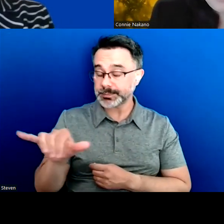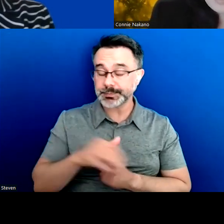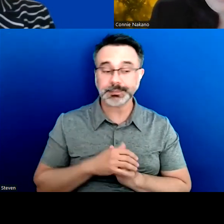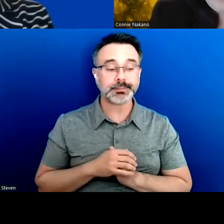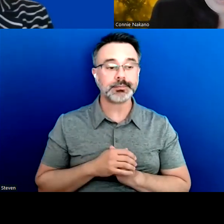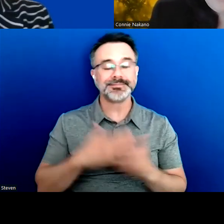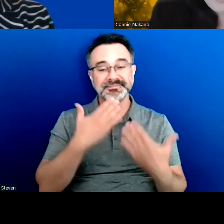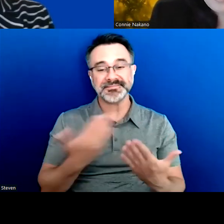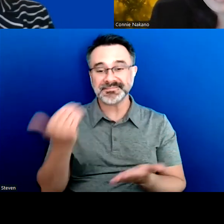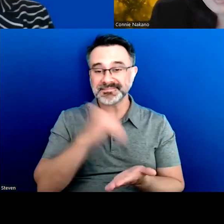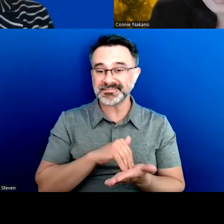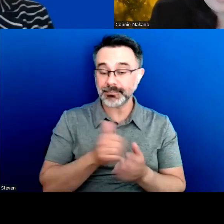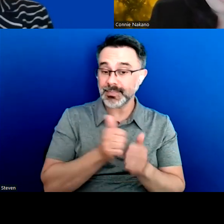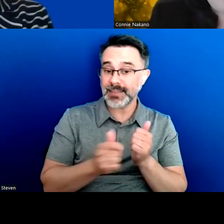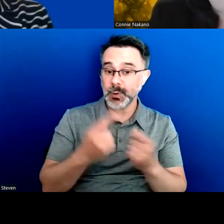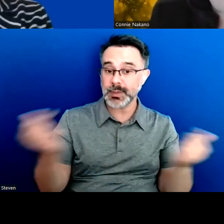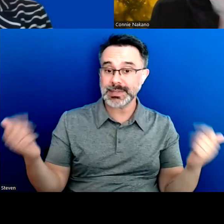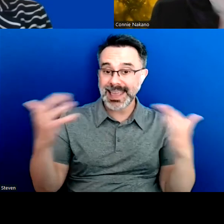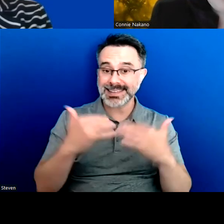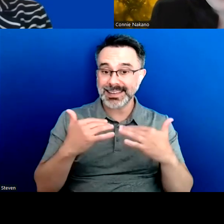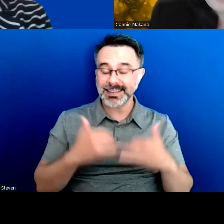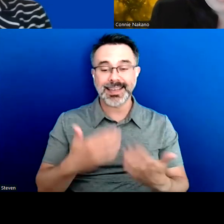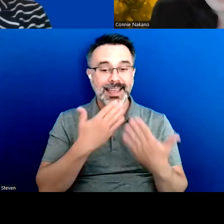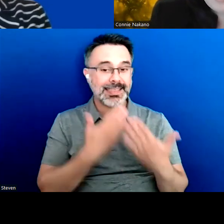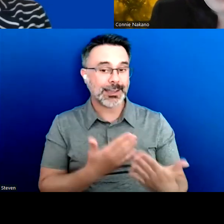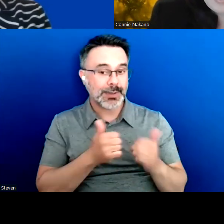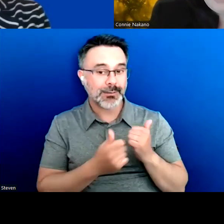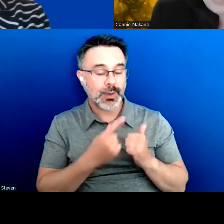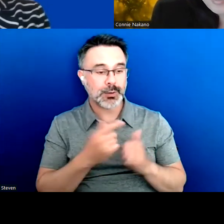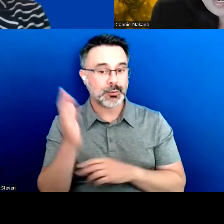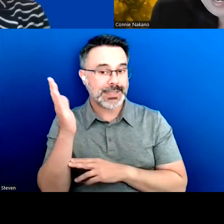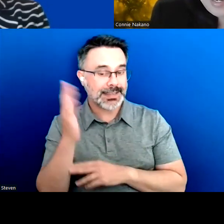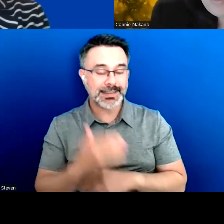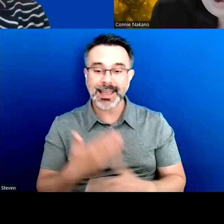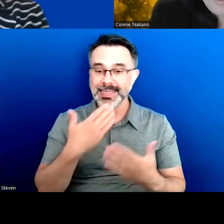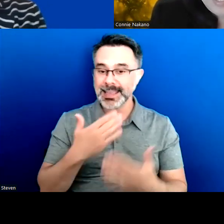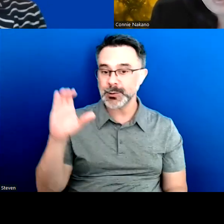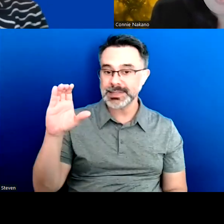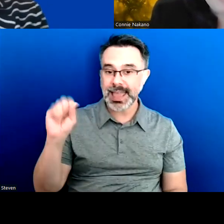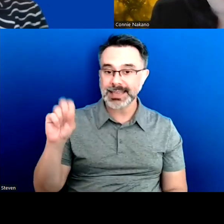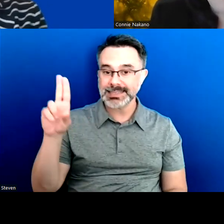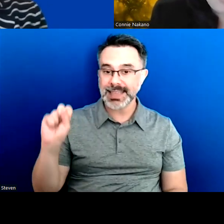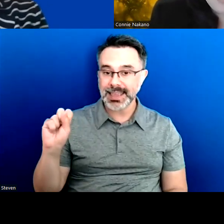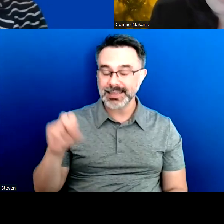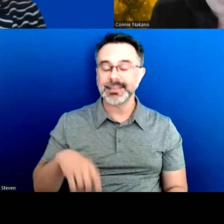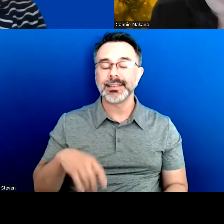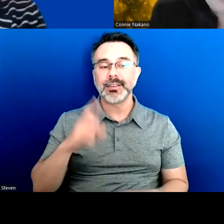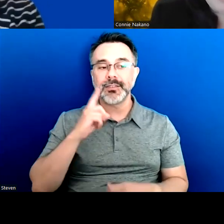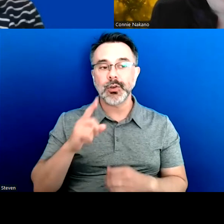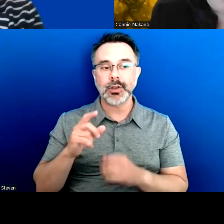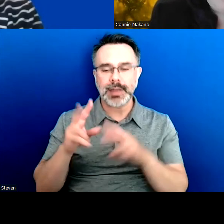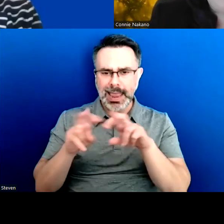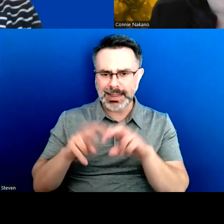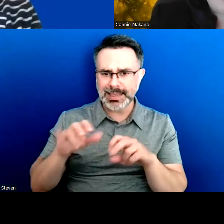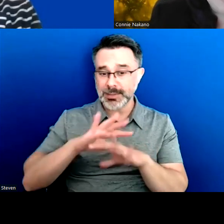thank you again for everyone that attended. Thank you everyone today that presented. Thank you, Sac State, for analyzing all that information. We know it was